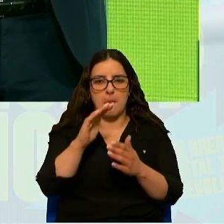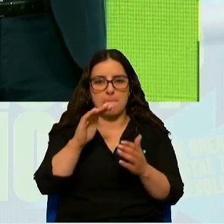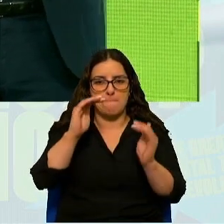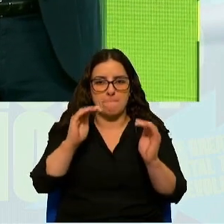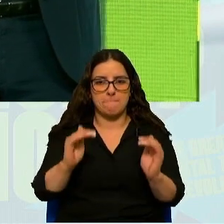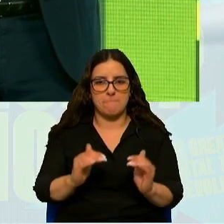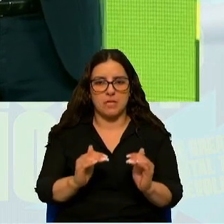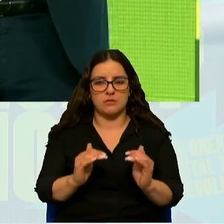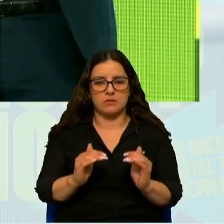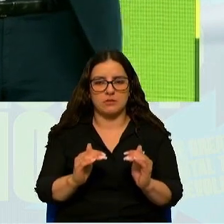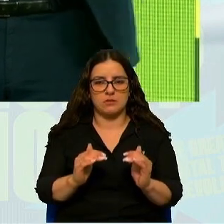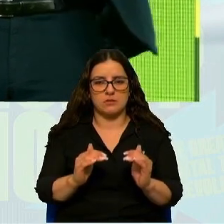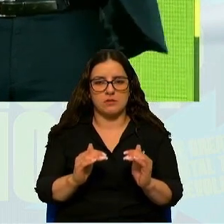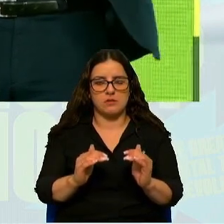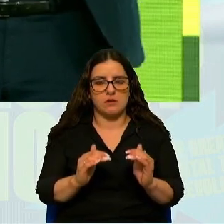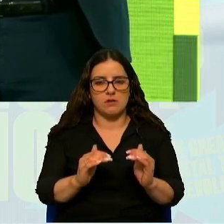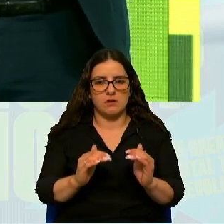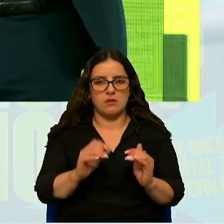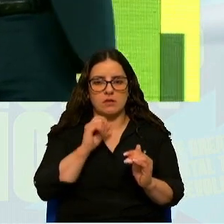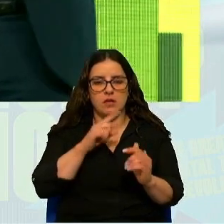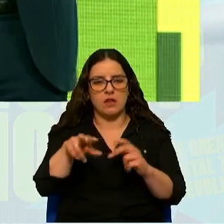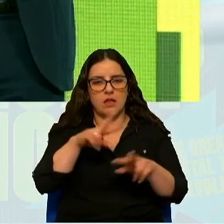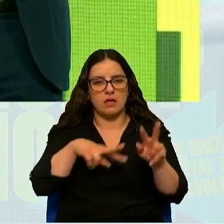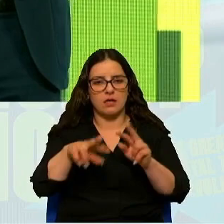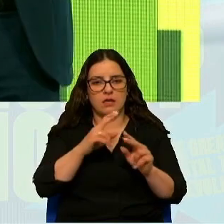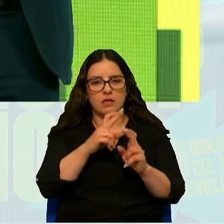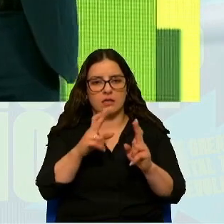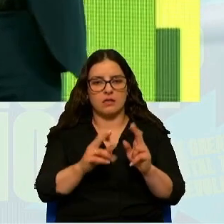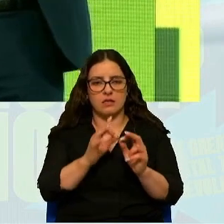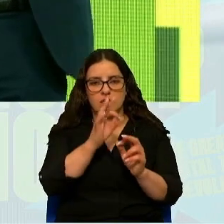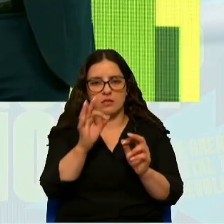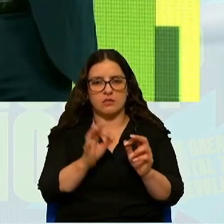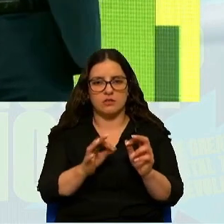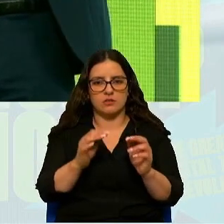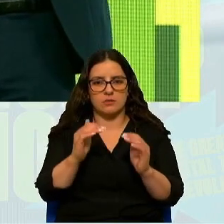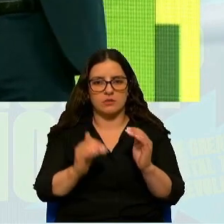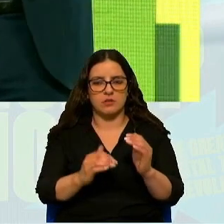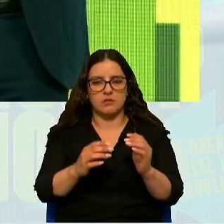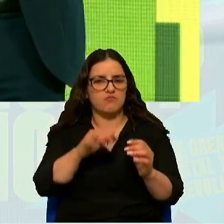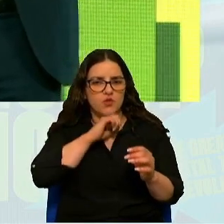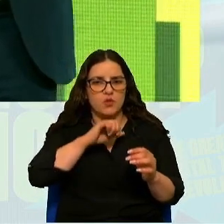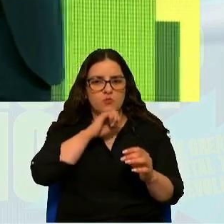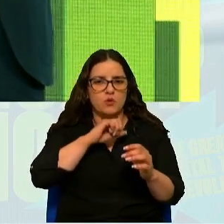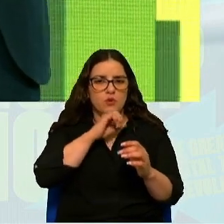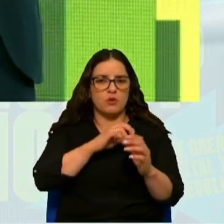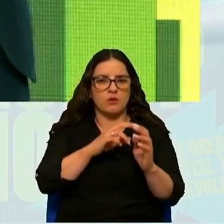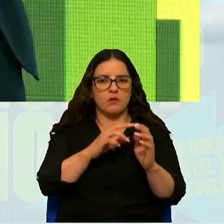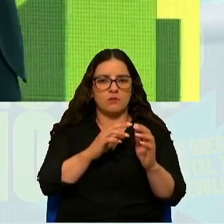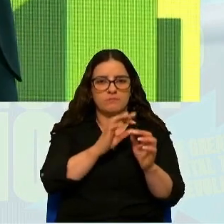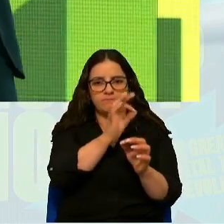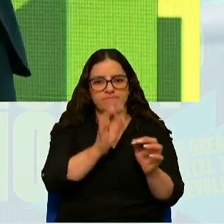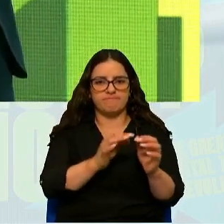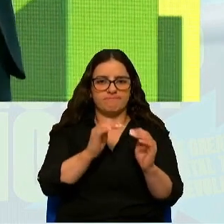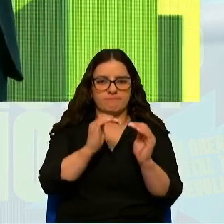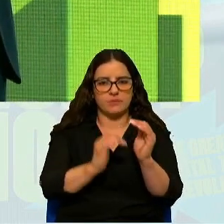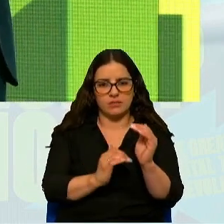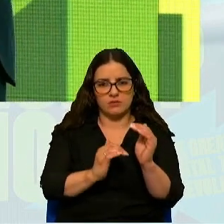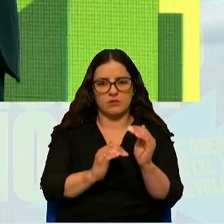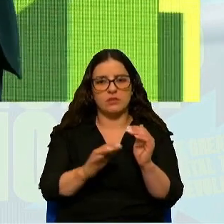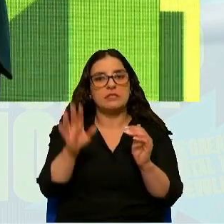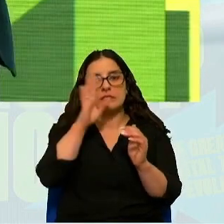that theory, I can generate randomness at a low rate, but if I want to generate at a higher rate, I